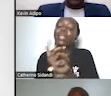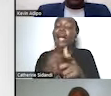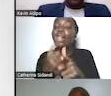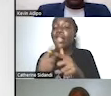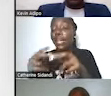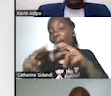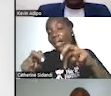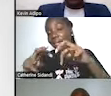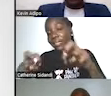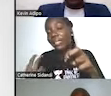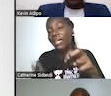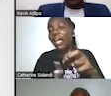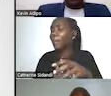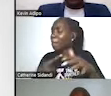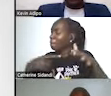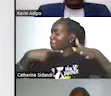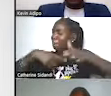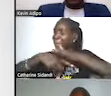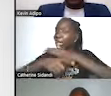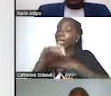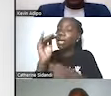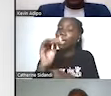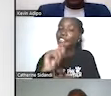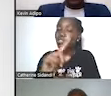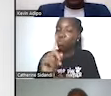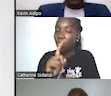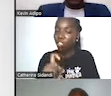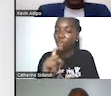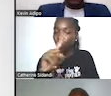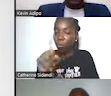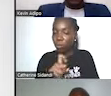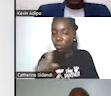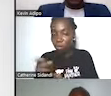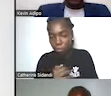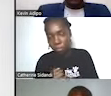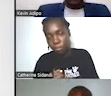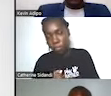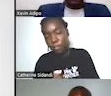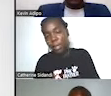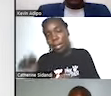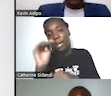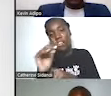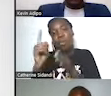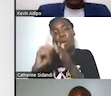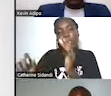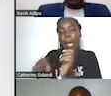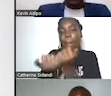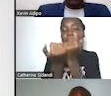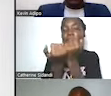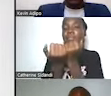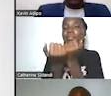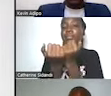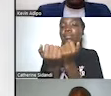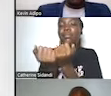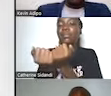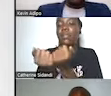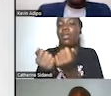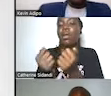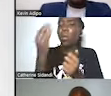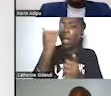deeper and ask questions. Remember that retail analytics now ask you what happened, yeah, why did it